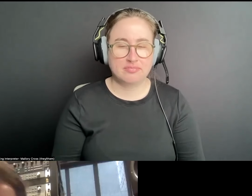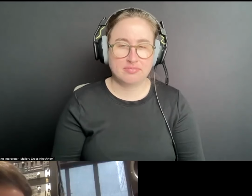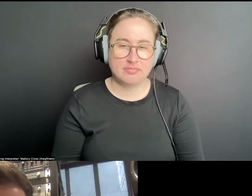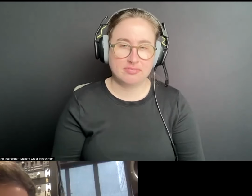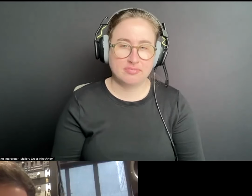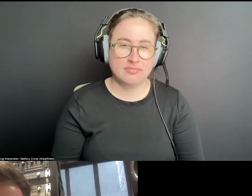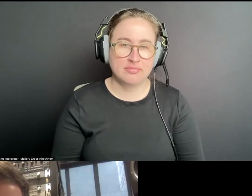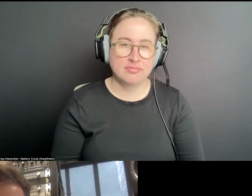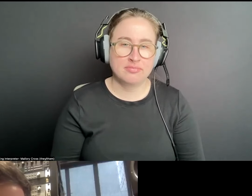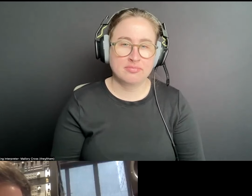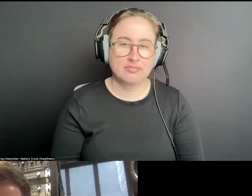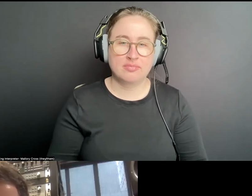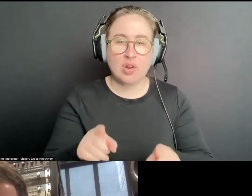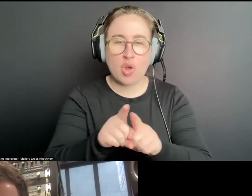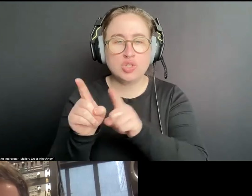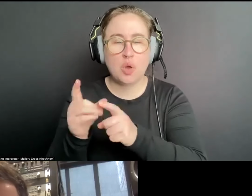And also, I just wanted to shout out